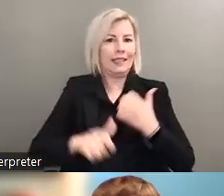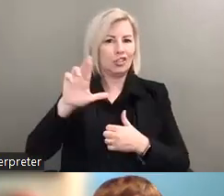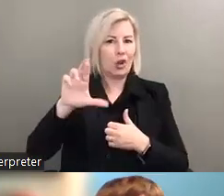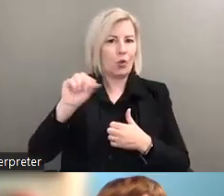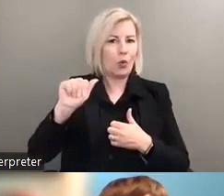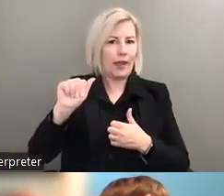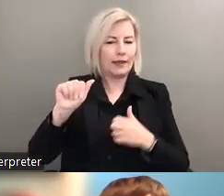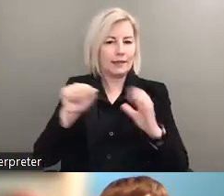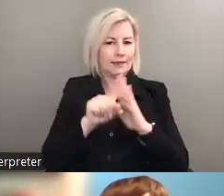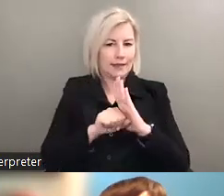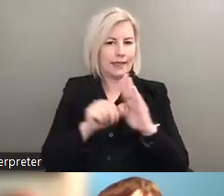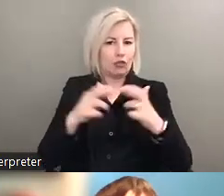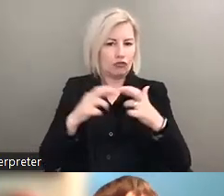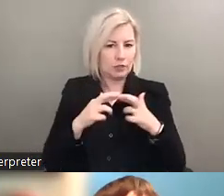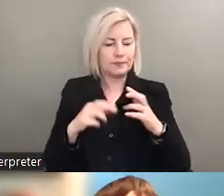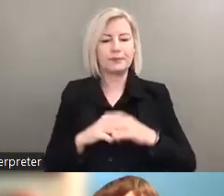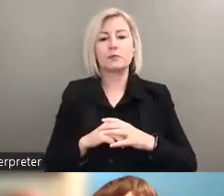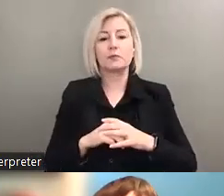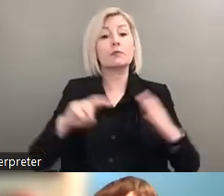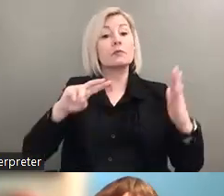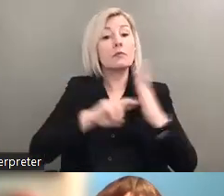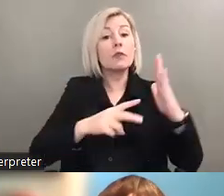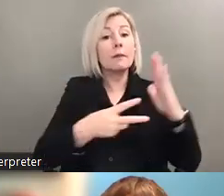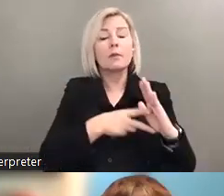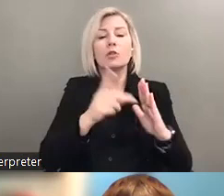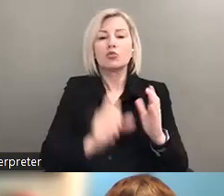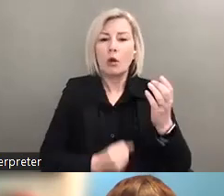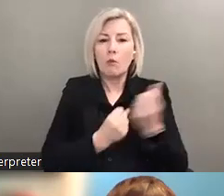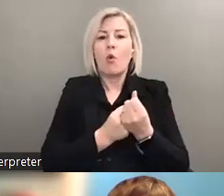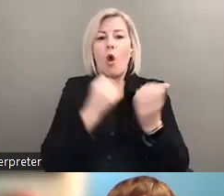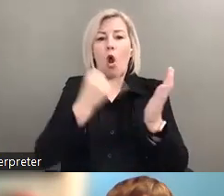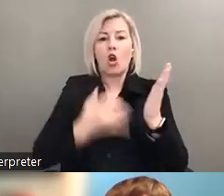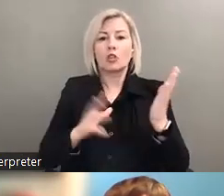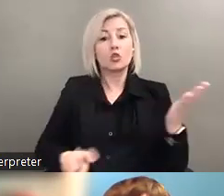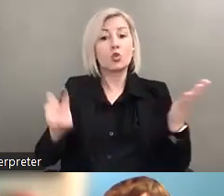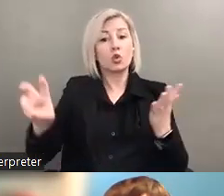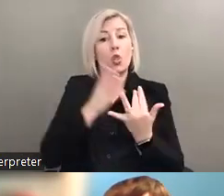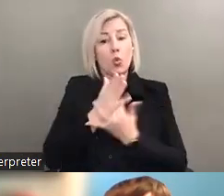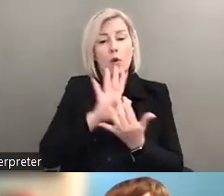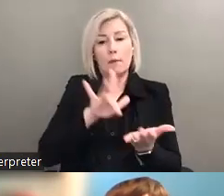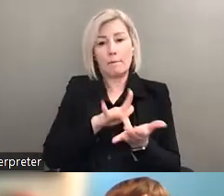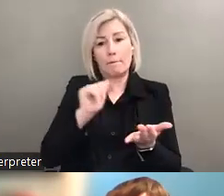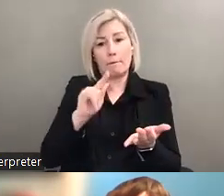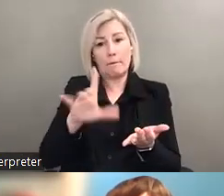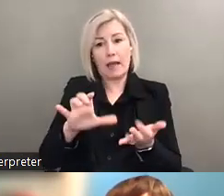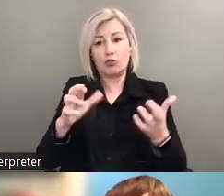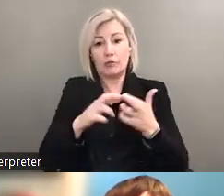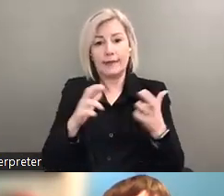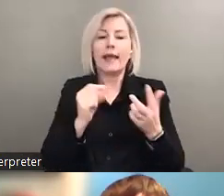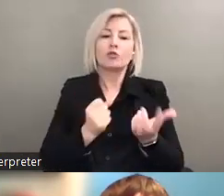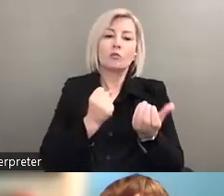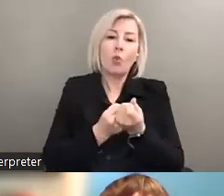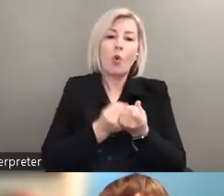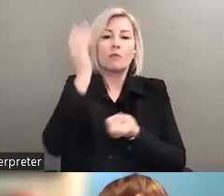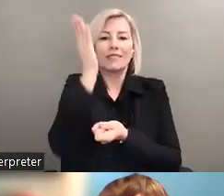region. It's intended to support artist tours through the Mid-Atlantic region and to support presenters' engagement